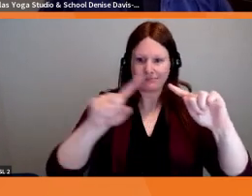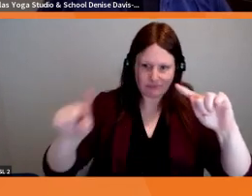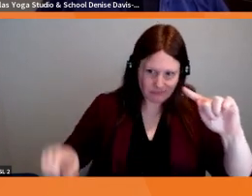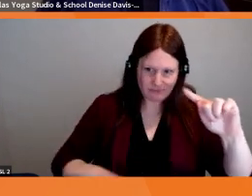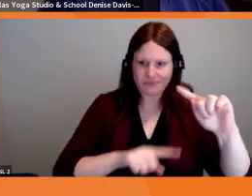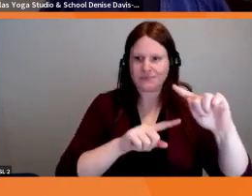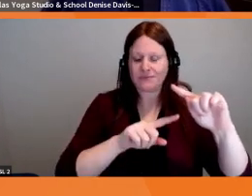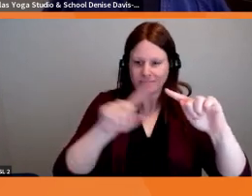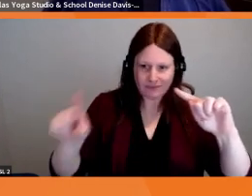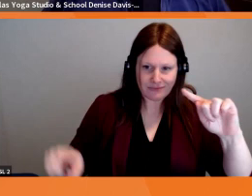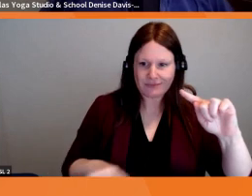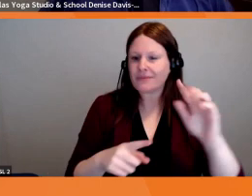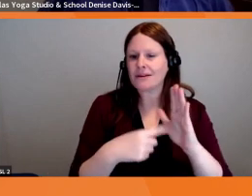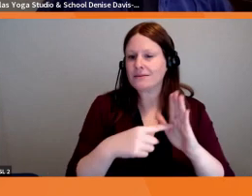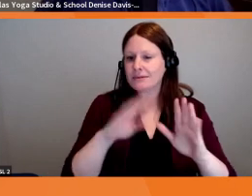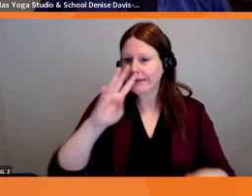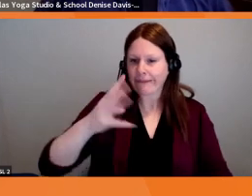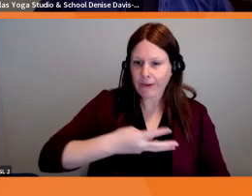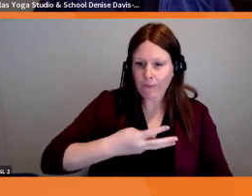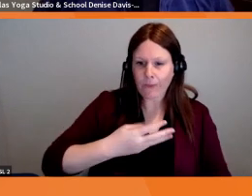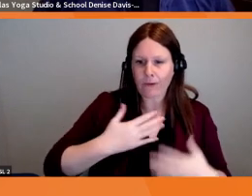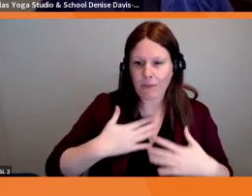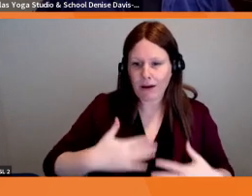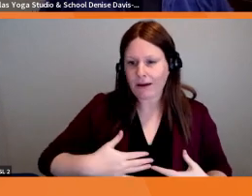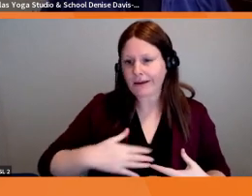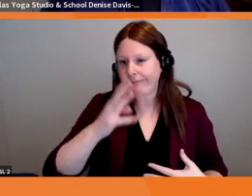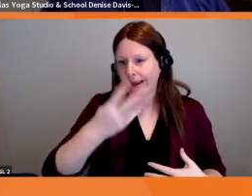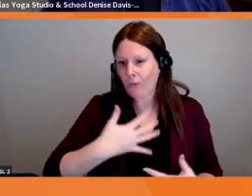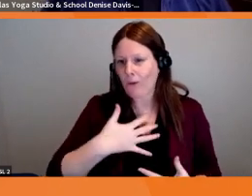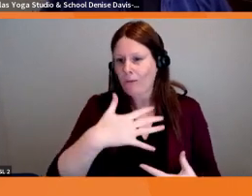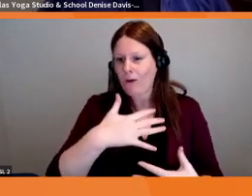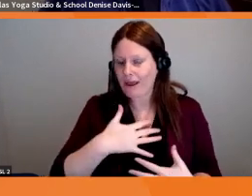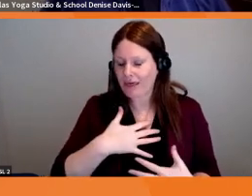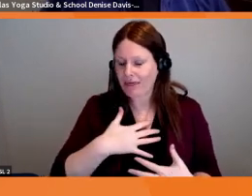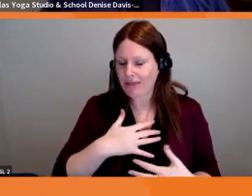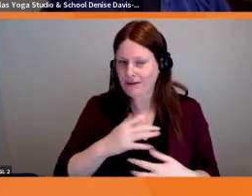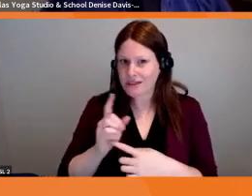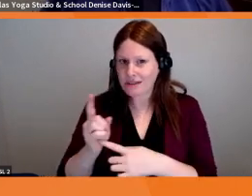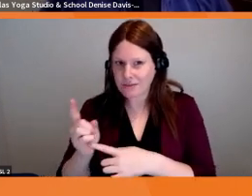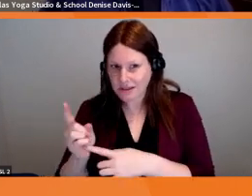forget to check in with the body and the breath. And it just takes a minute to come back.